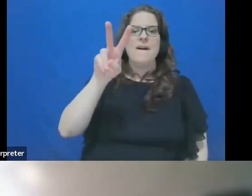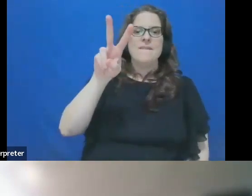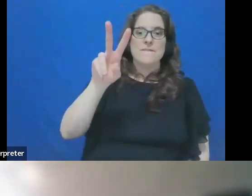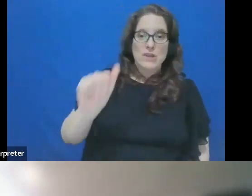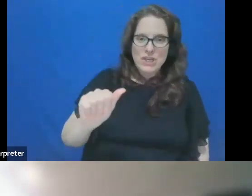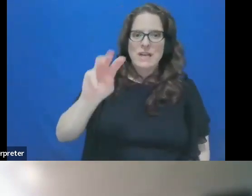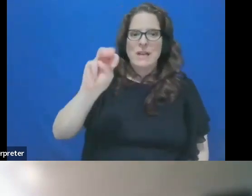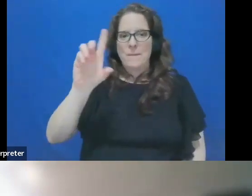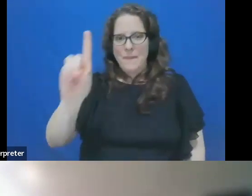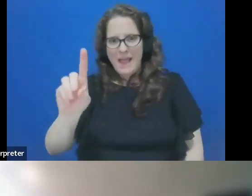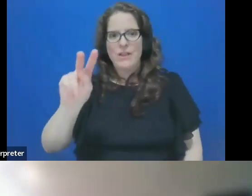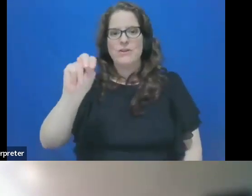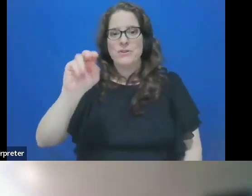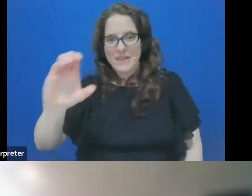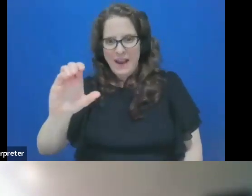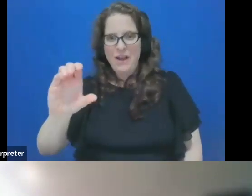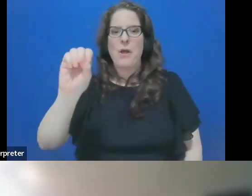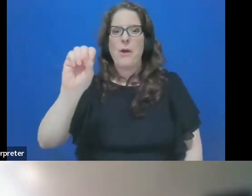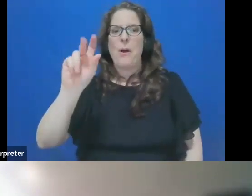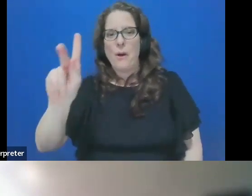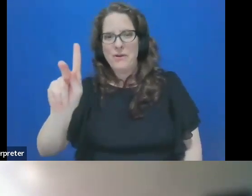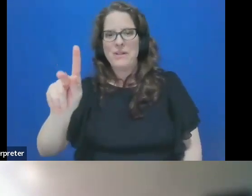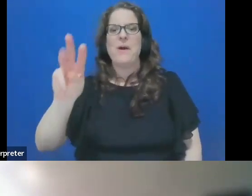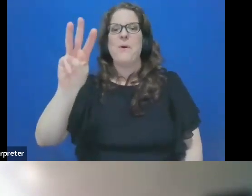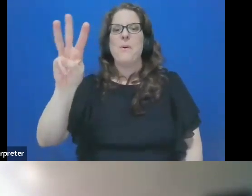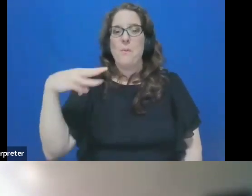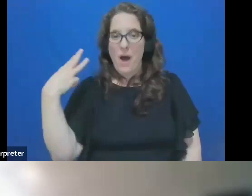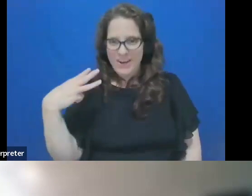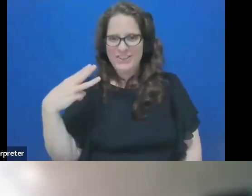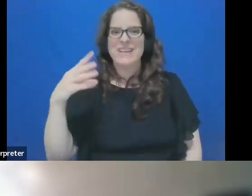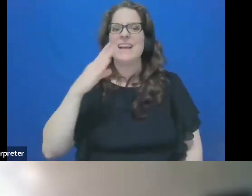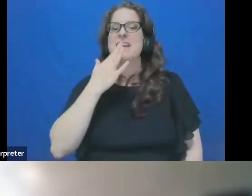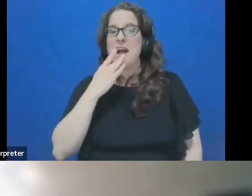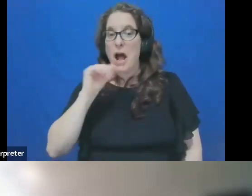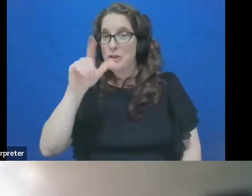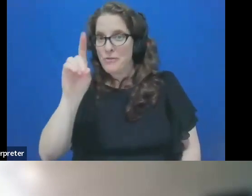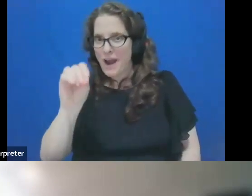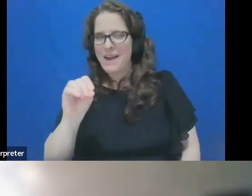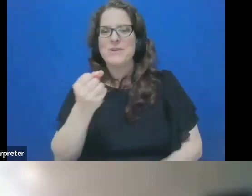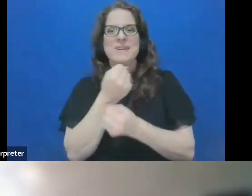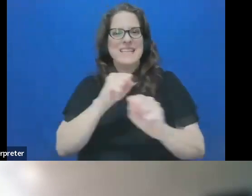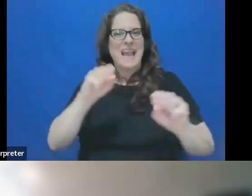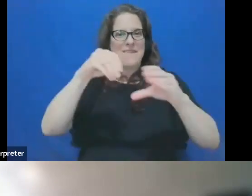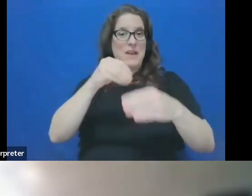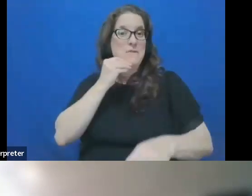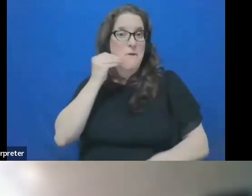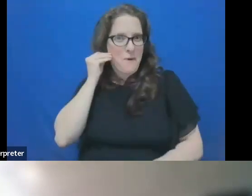Colorado, Safe in Home. Thank you and hope to see everyone in October.